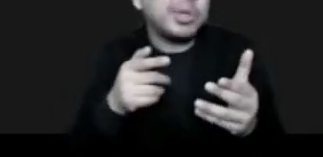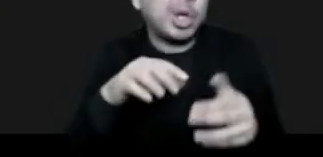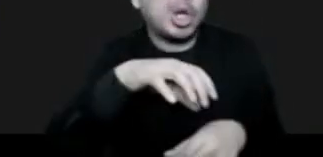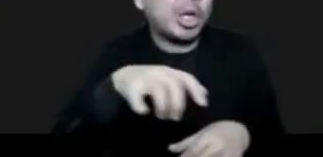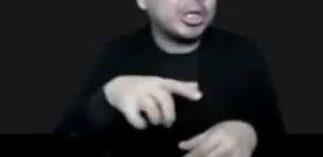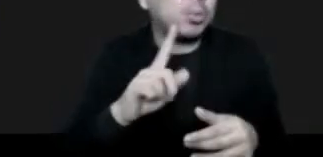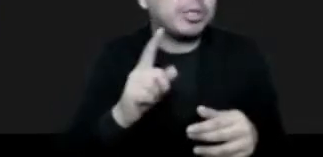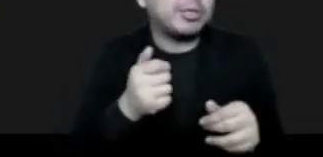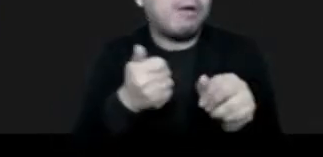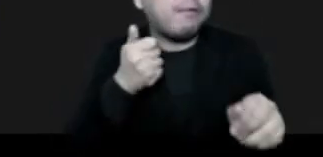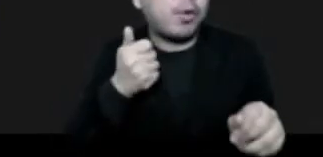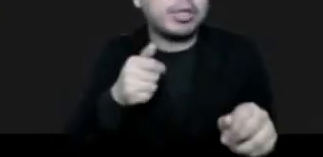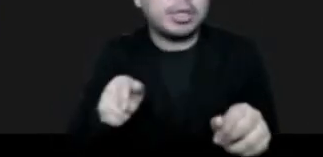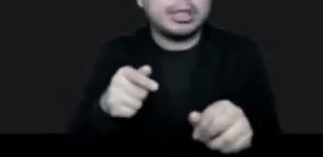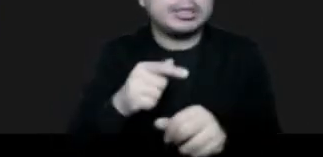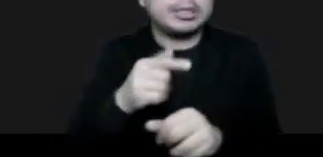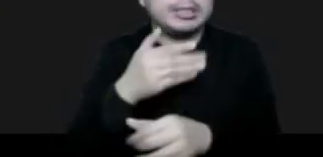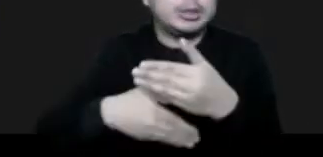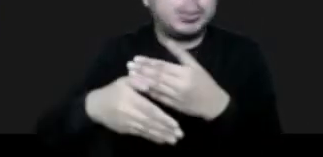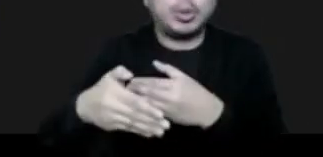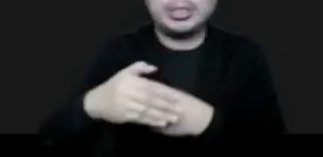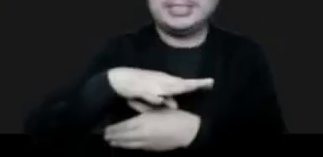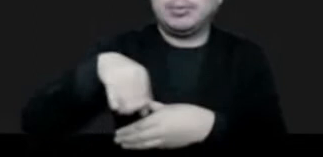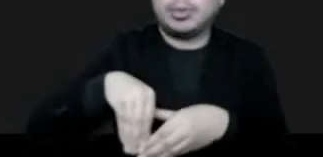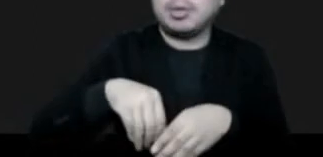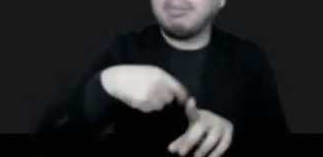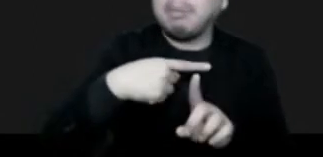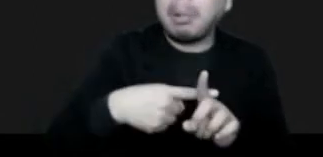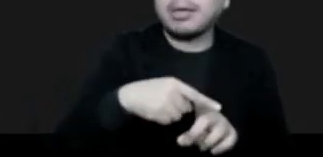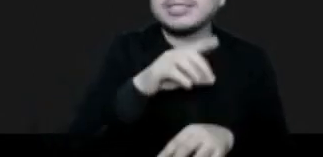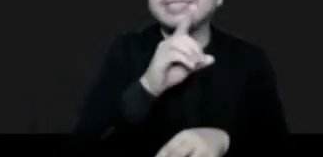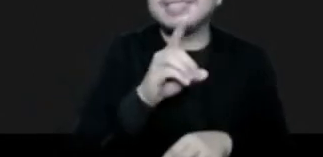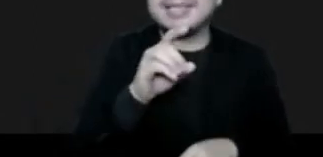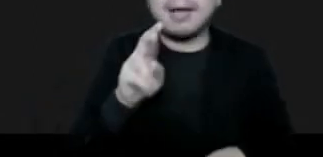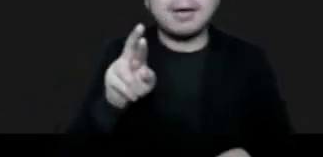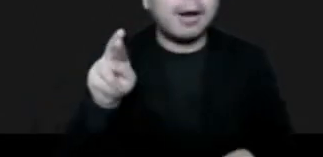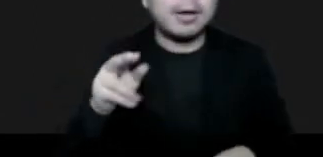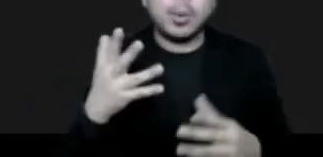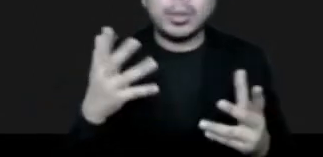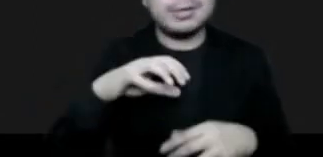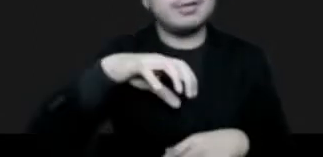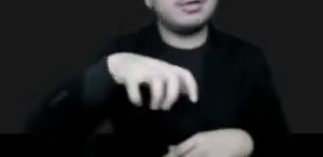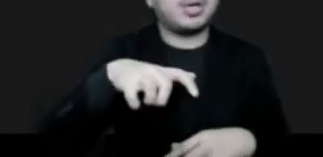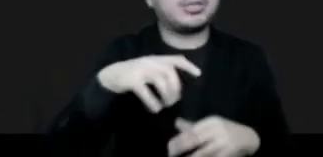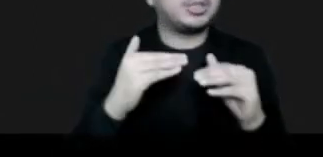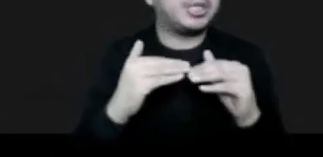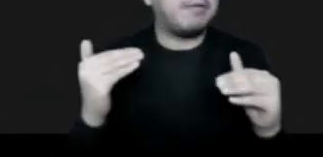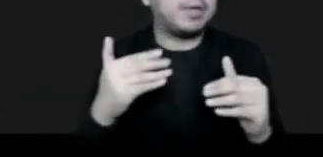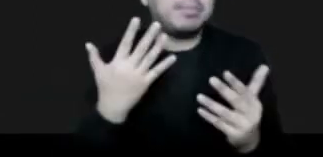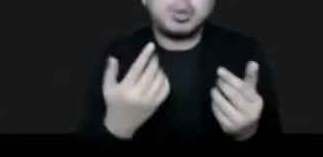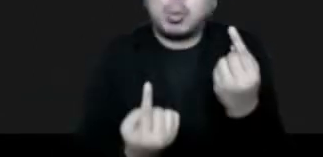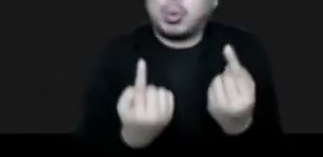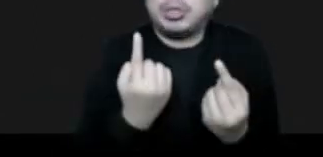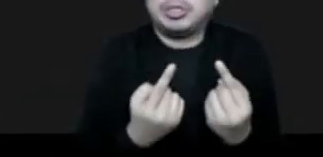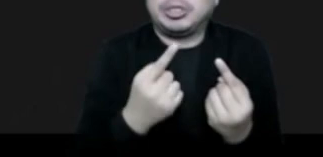doing disability inclusive disaster risk reduction at a country level? Something to avoid, I mean, to learn from